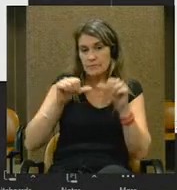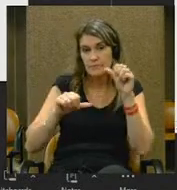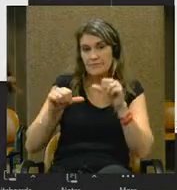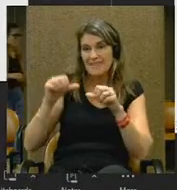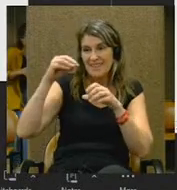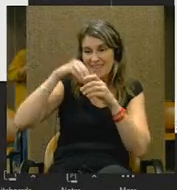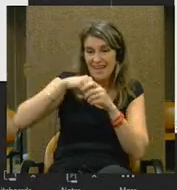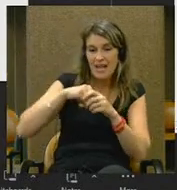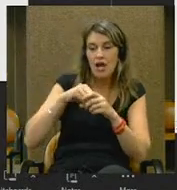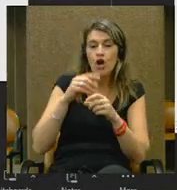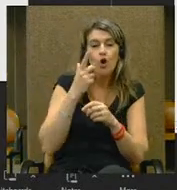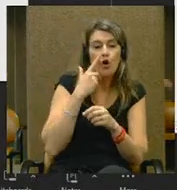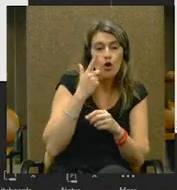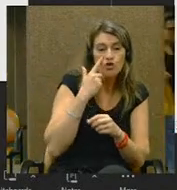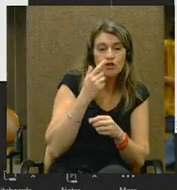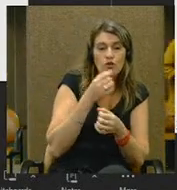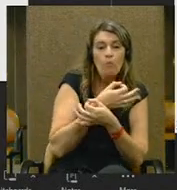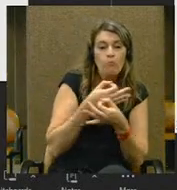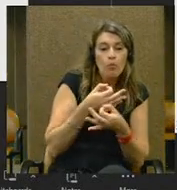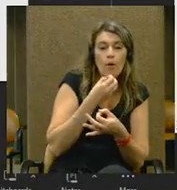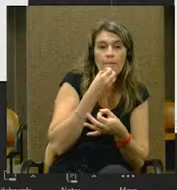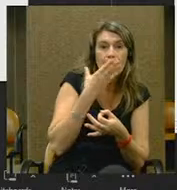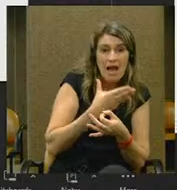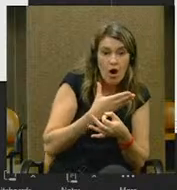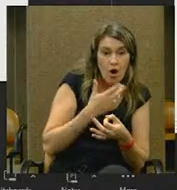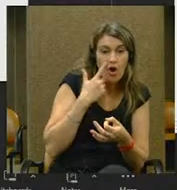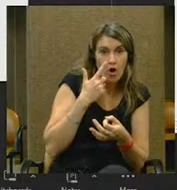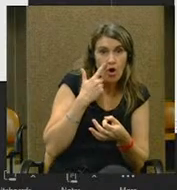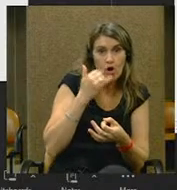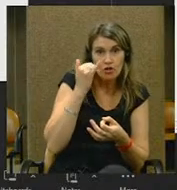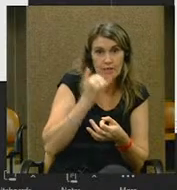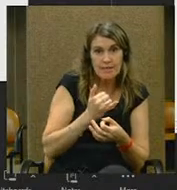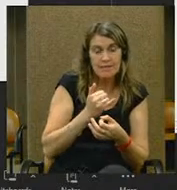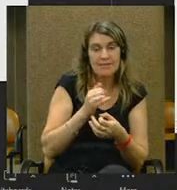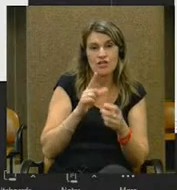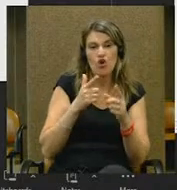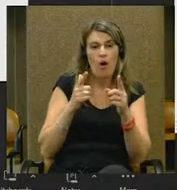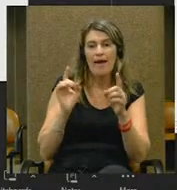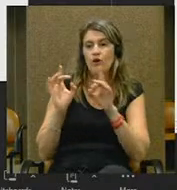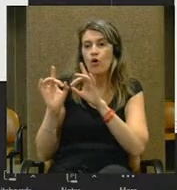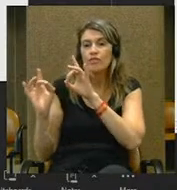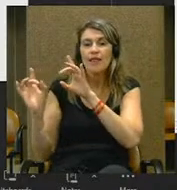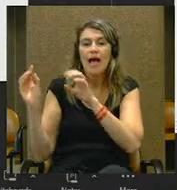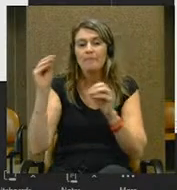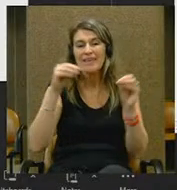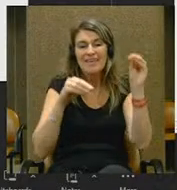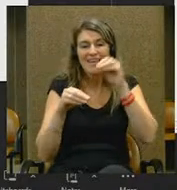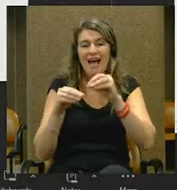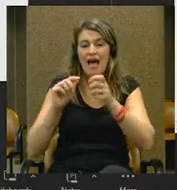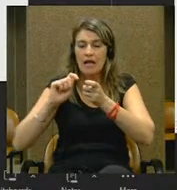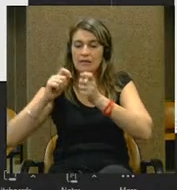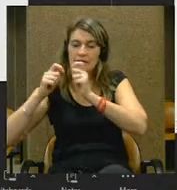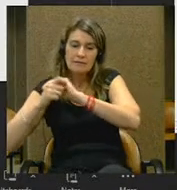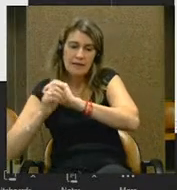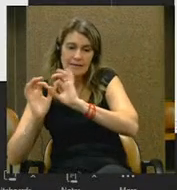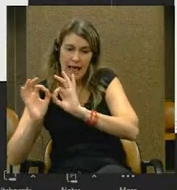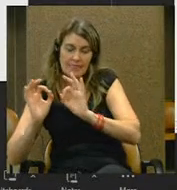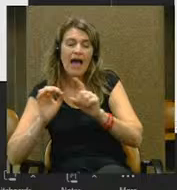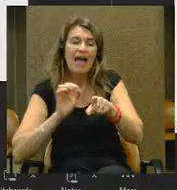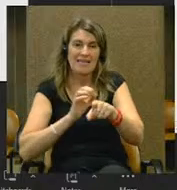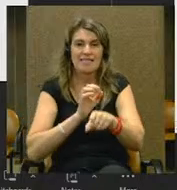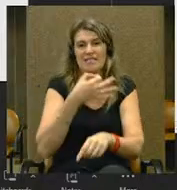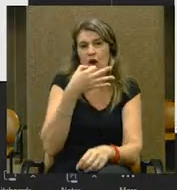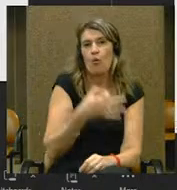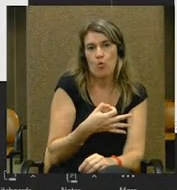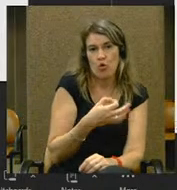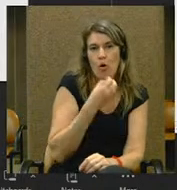safer than consuming products that are unknown and contaminated. And so what really needs to